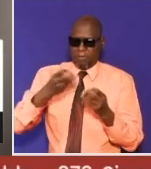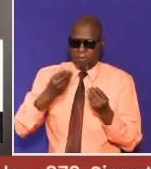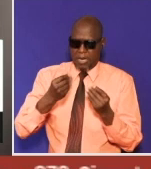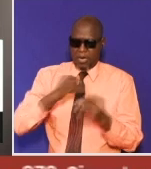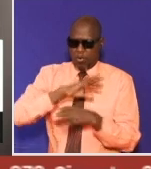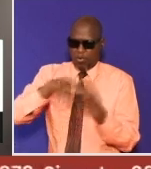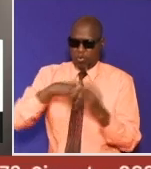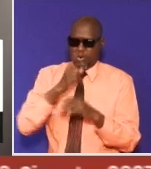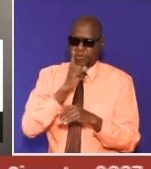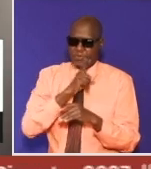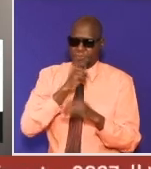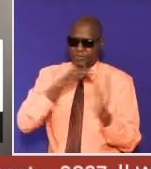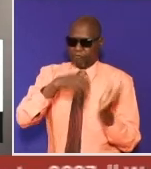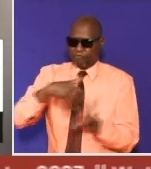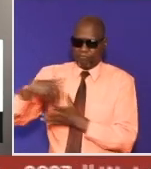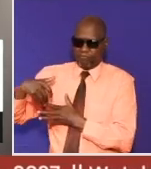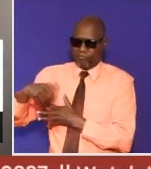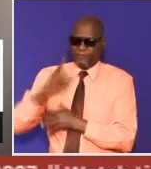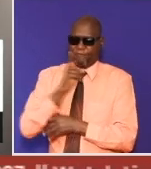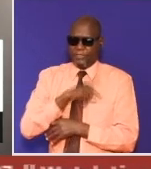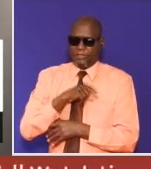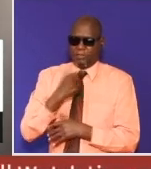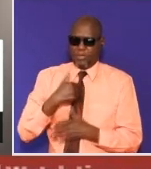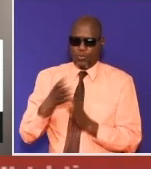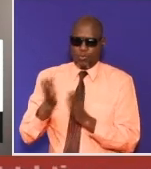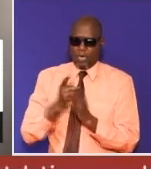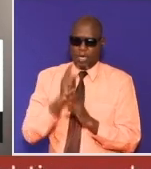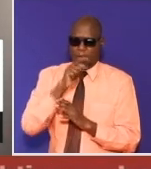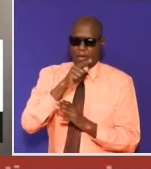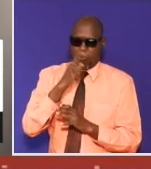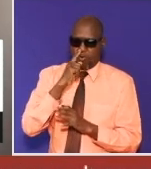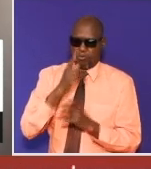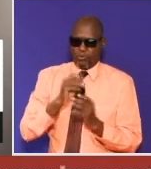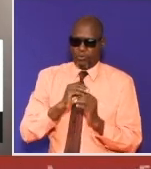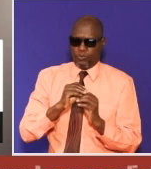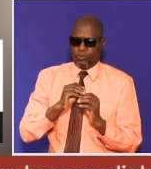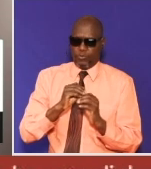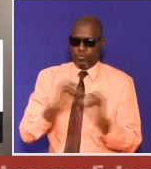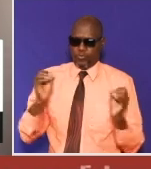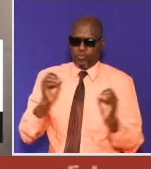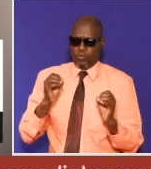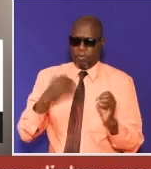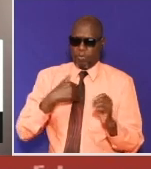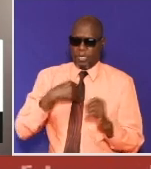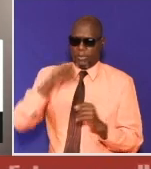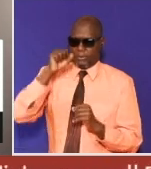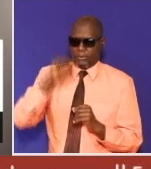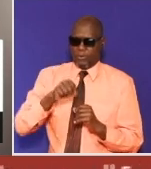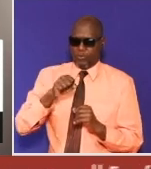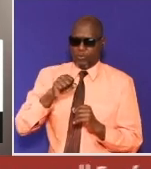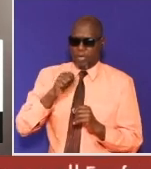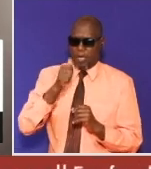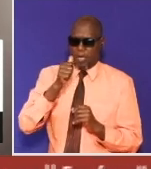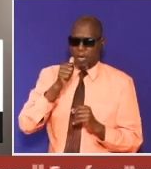taken. I don't have any means to come back home. I'm in Saudi Arabia, in King Salman